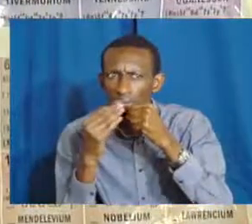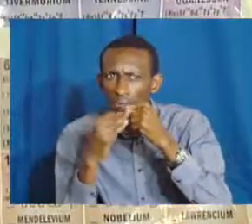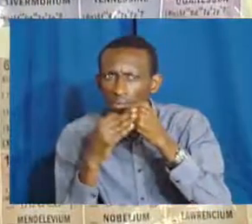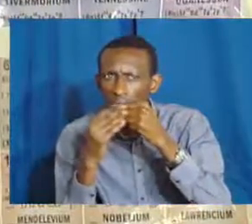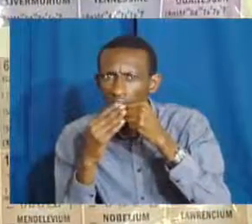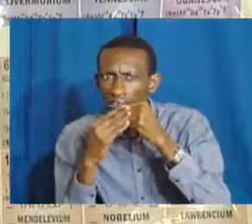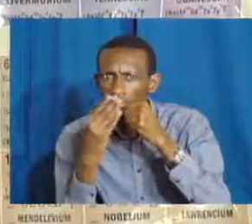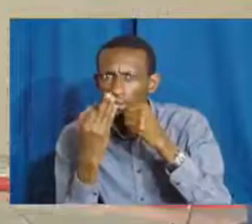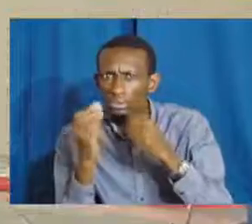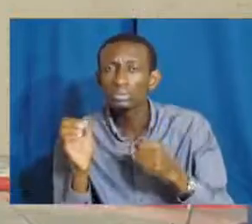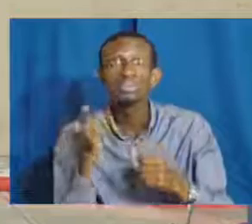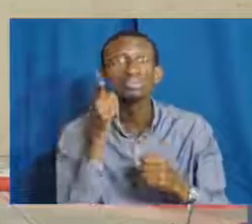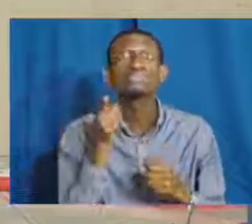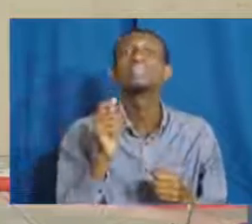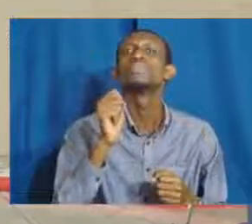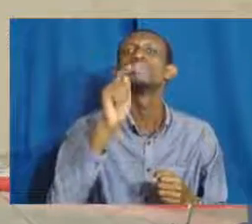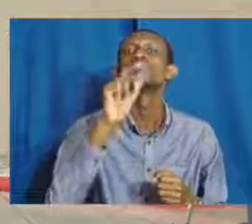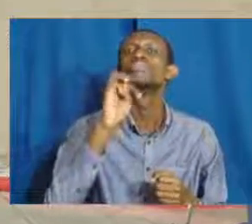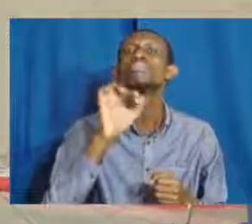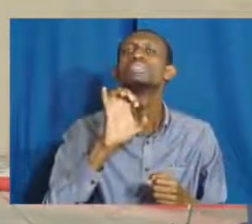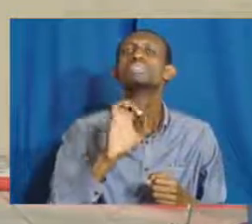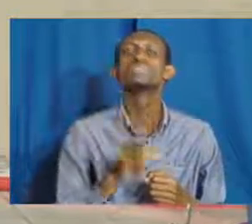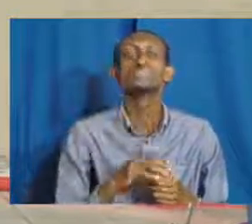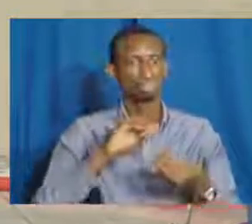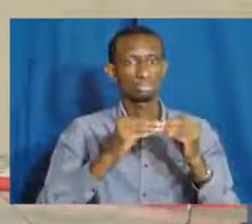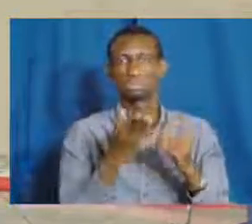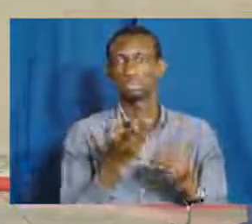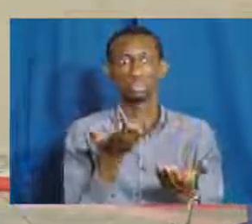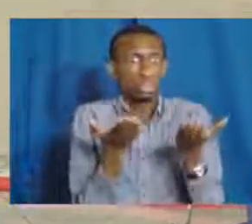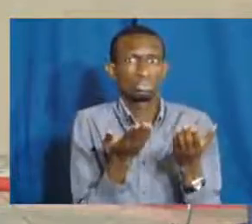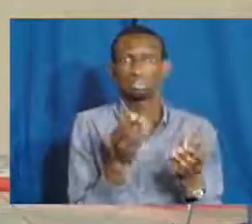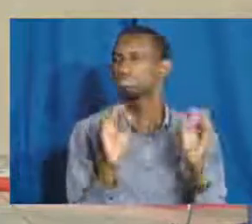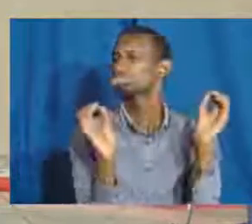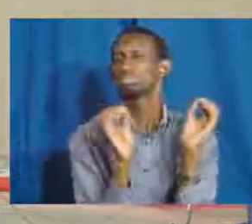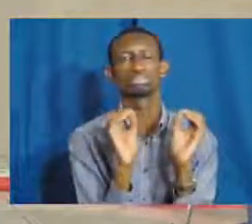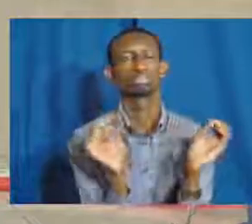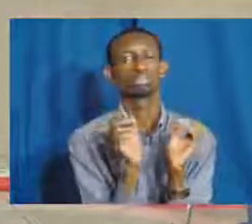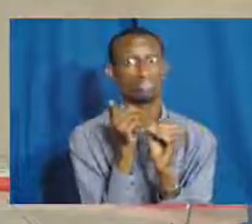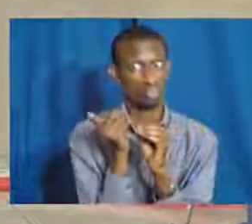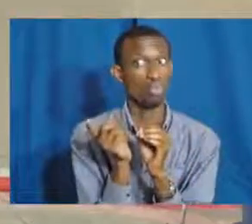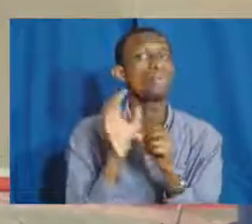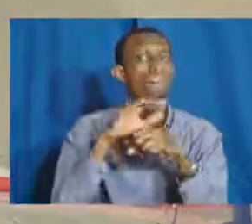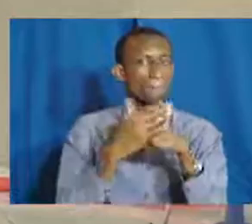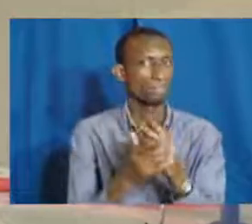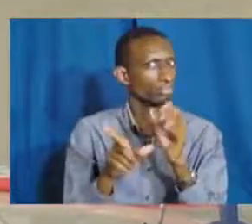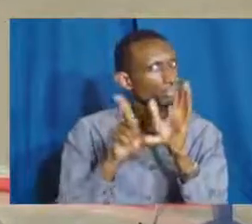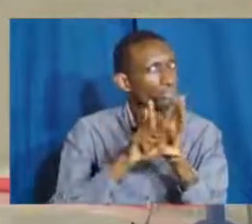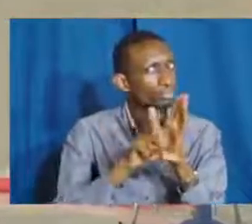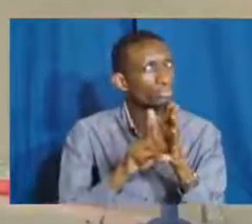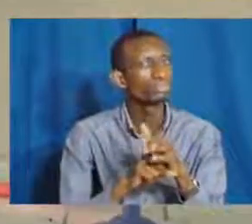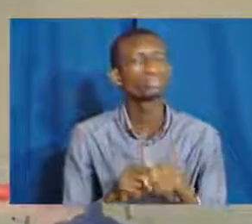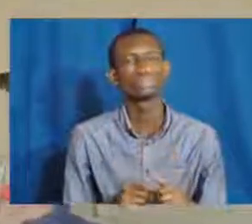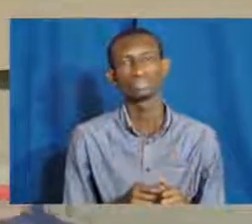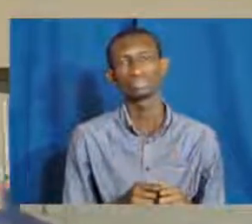are the atomic numbers. They are not atomic mass. So he formulated the law that